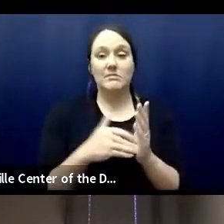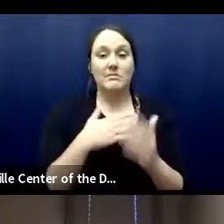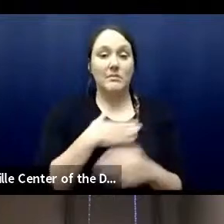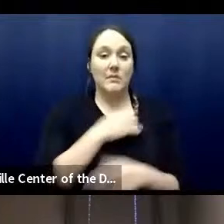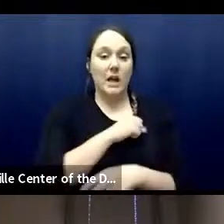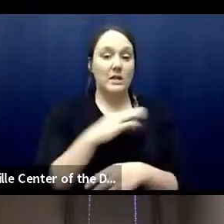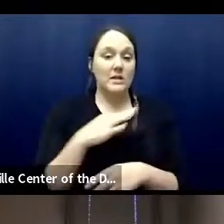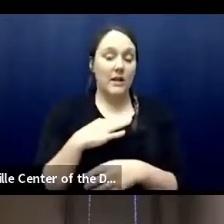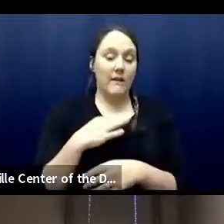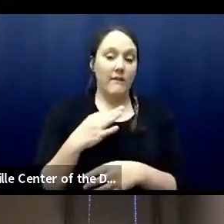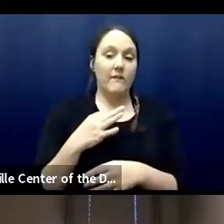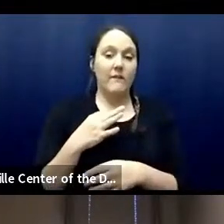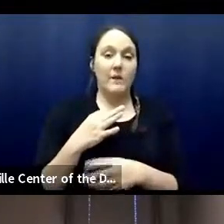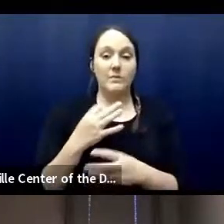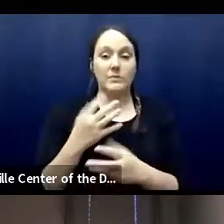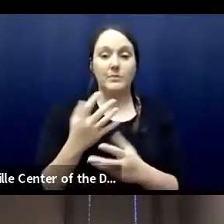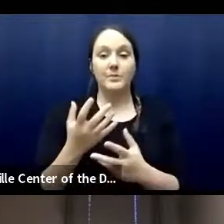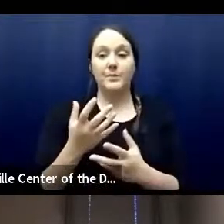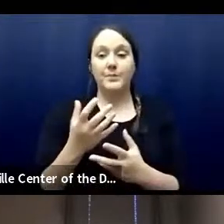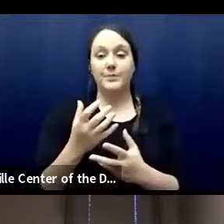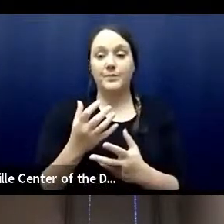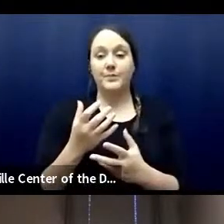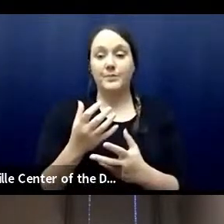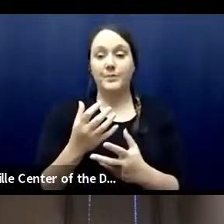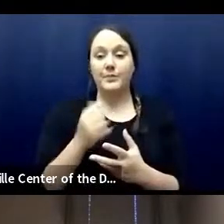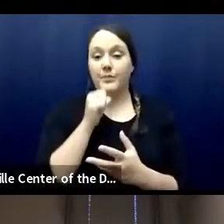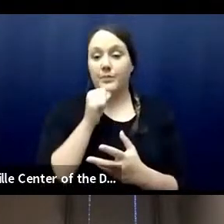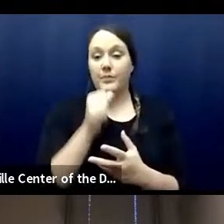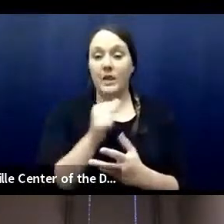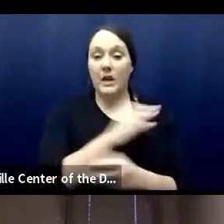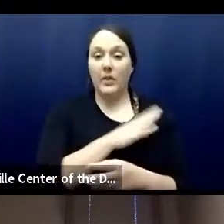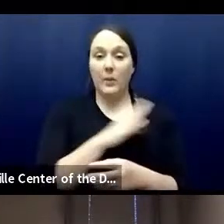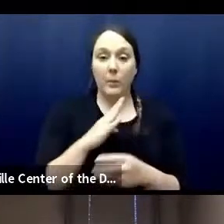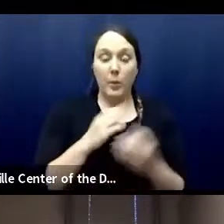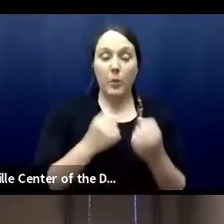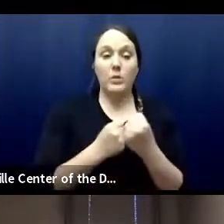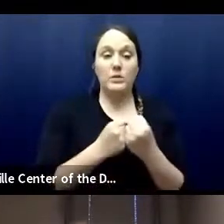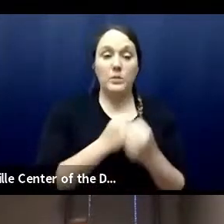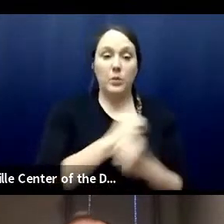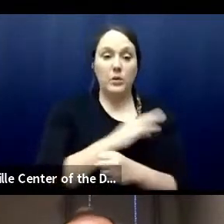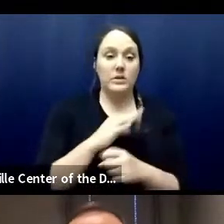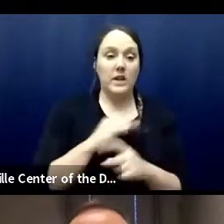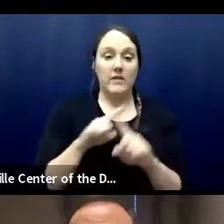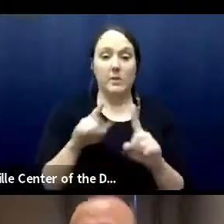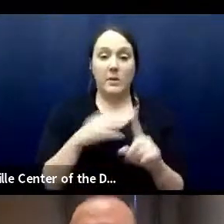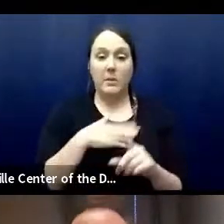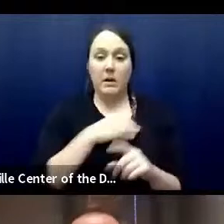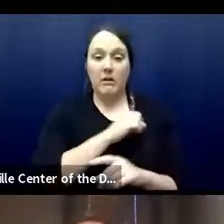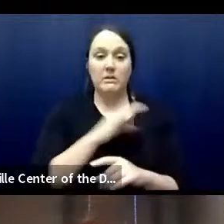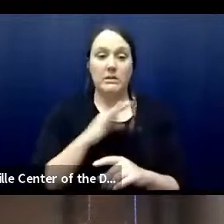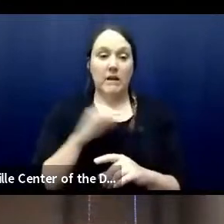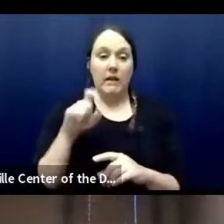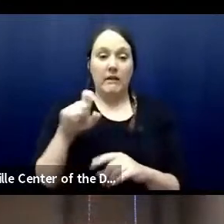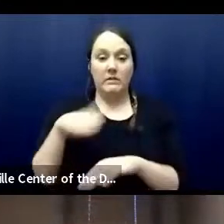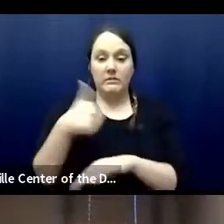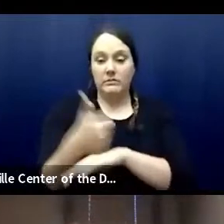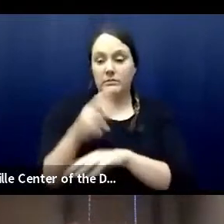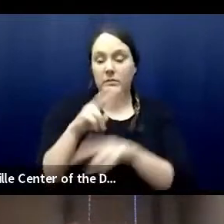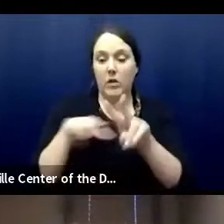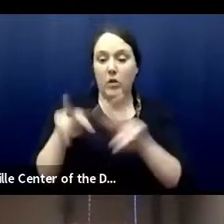staff, who is not necessarily the board support staff, is going to have to arrange that and look at that.